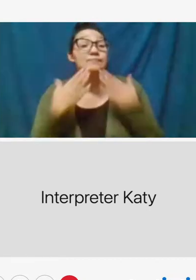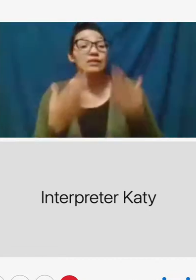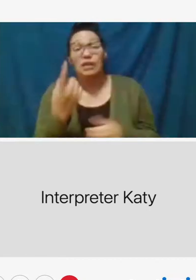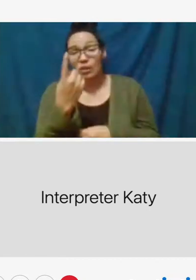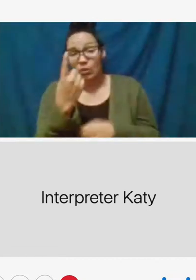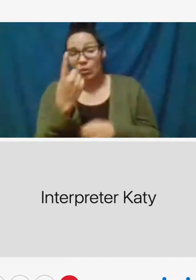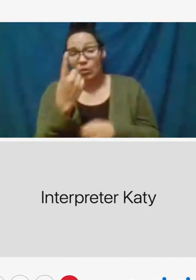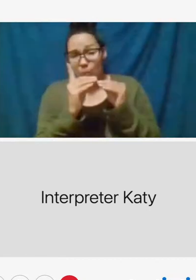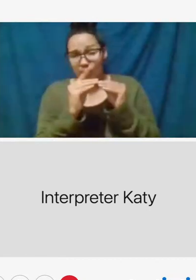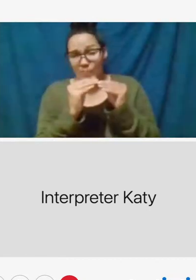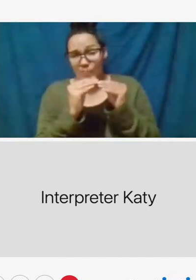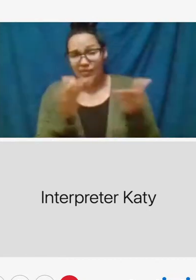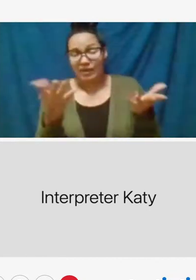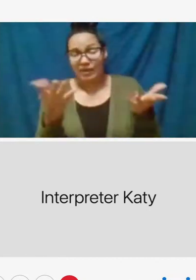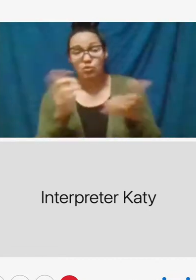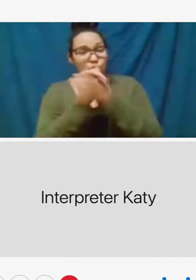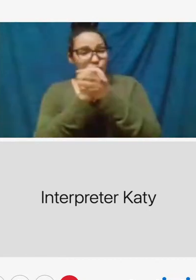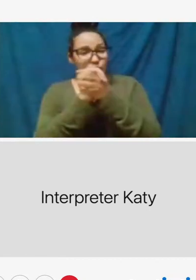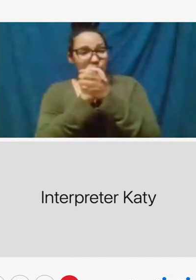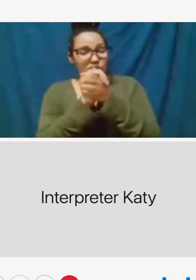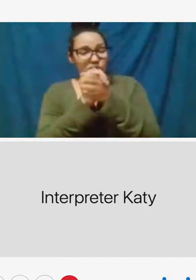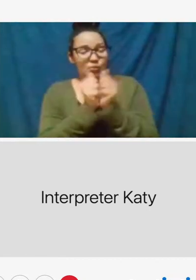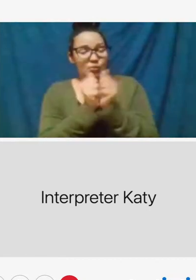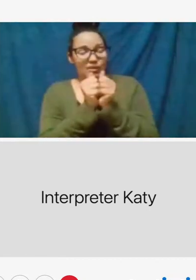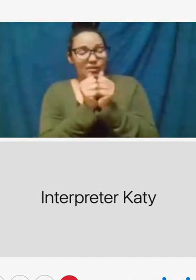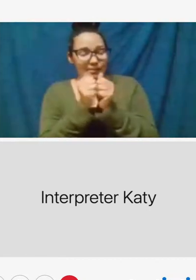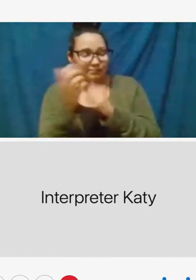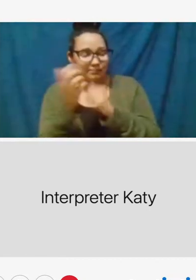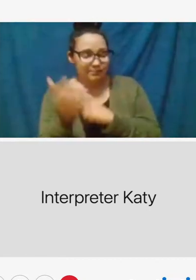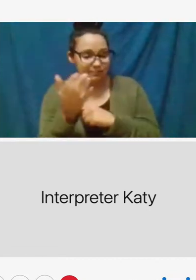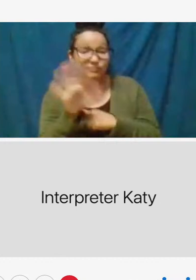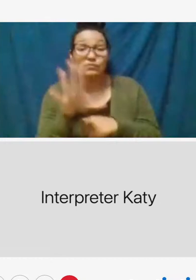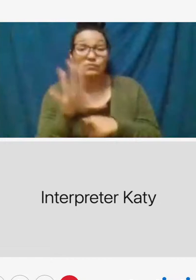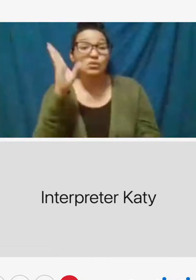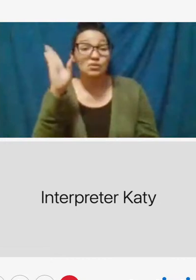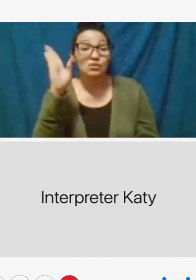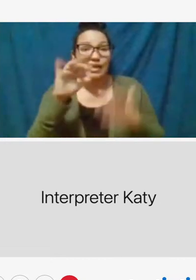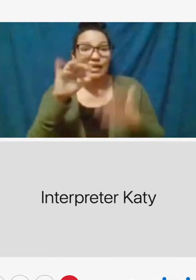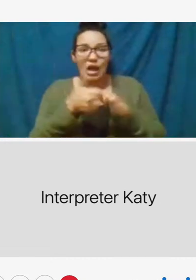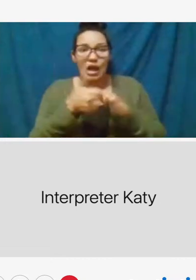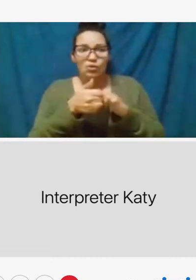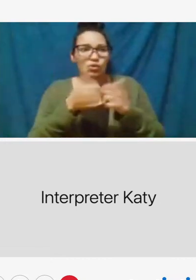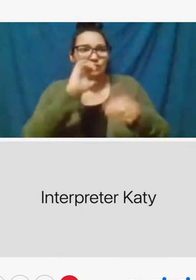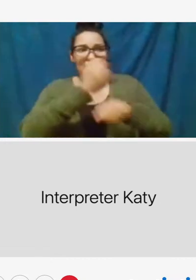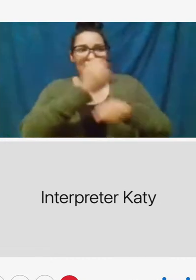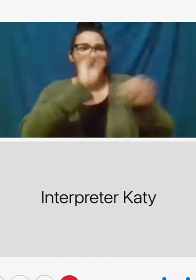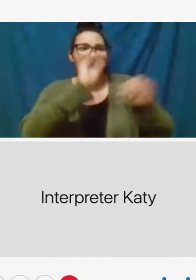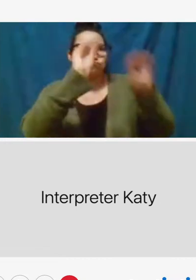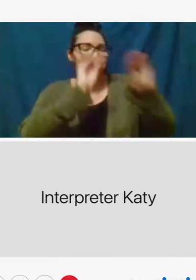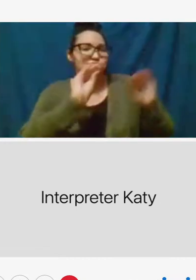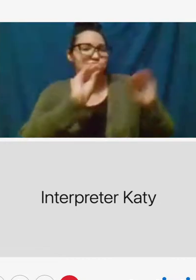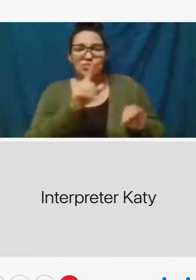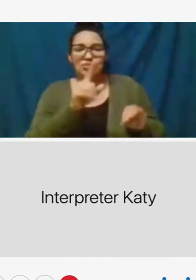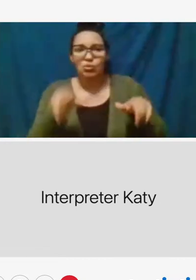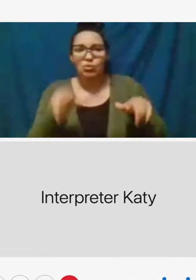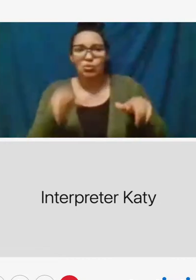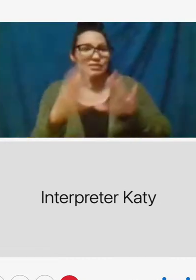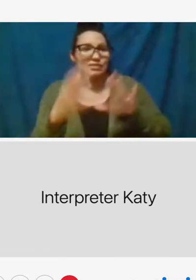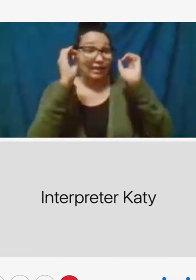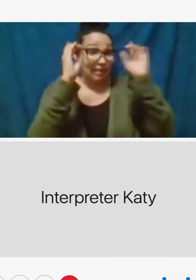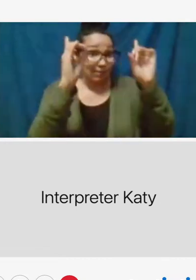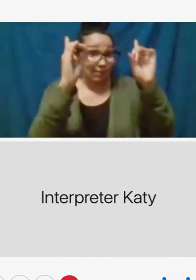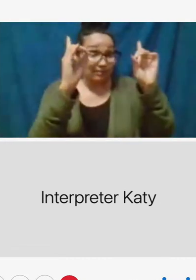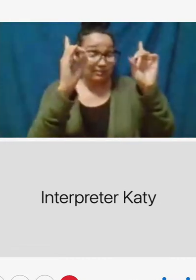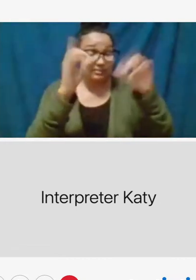to congratulate you on on the on your presentation and the way you put it together you you addressed academics you